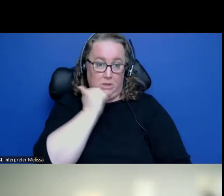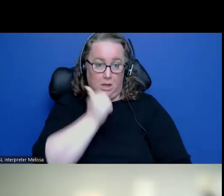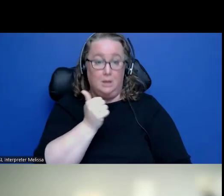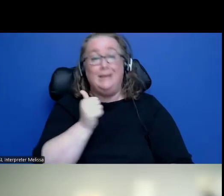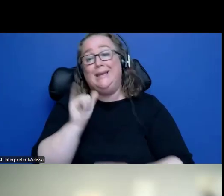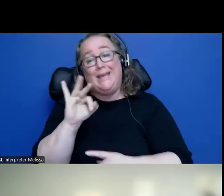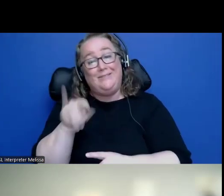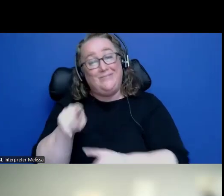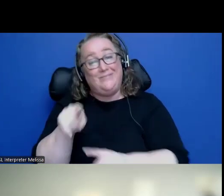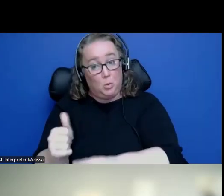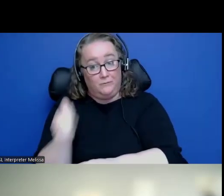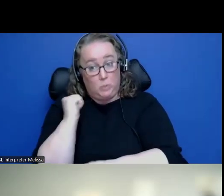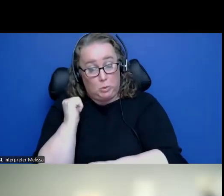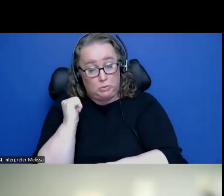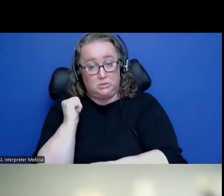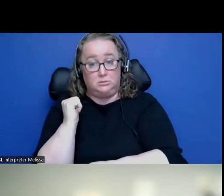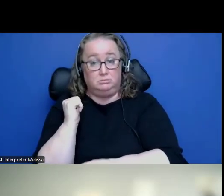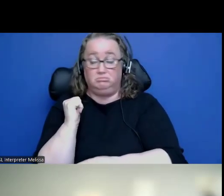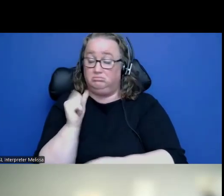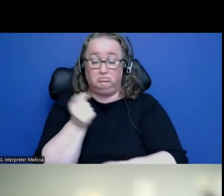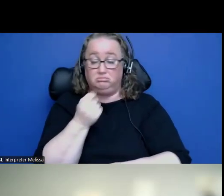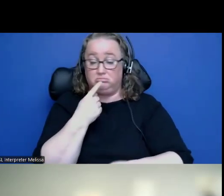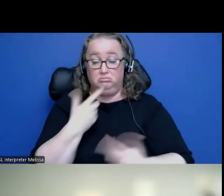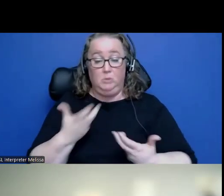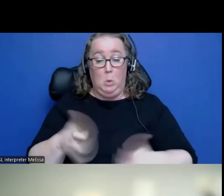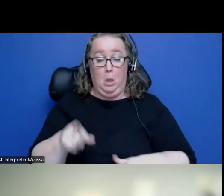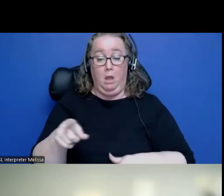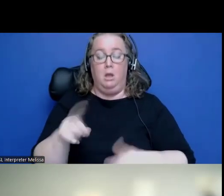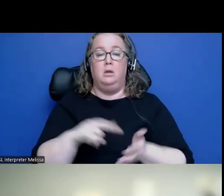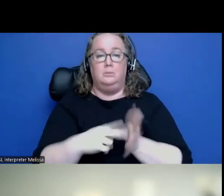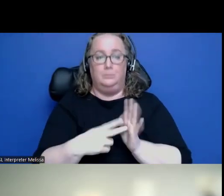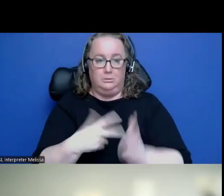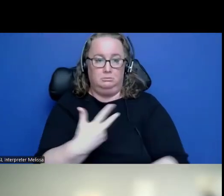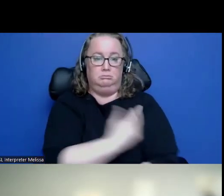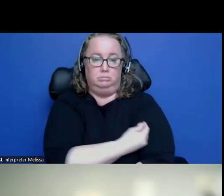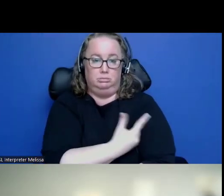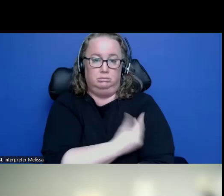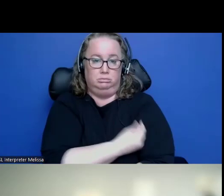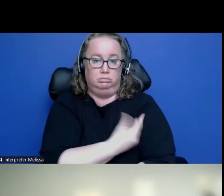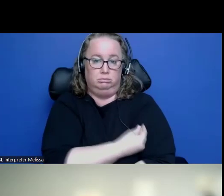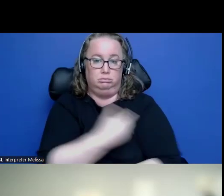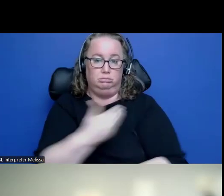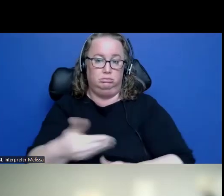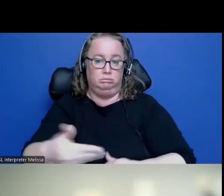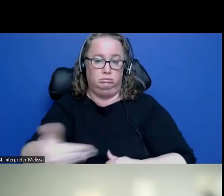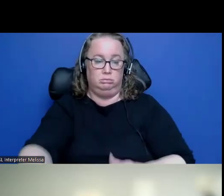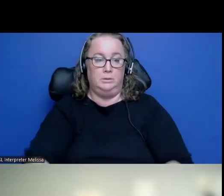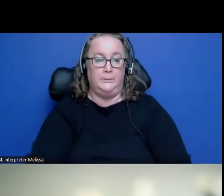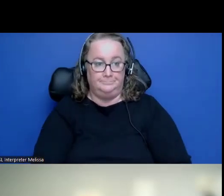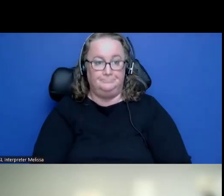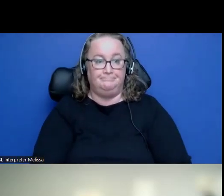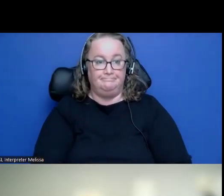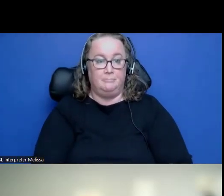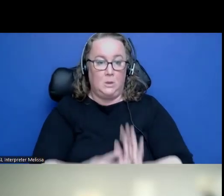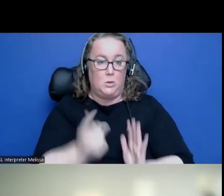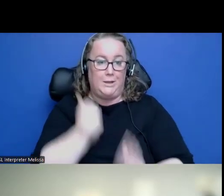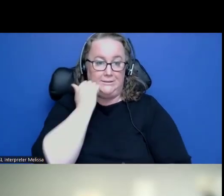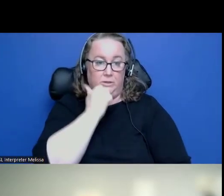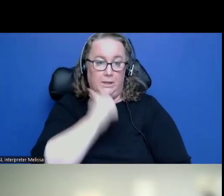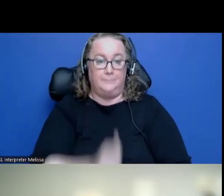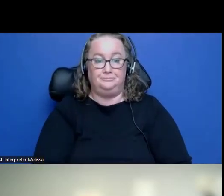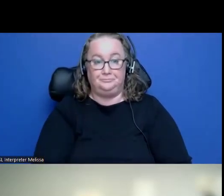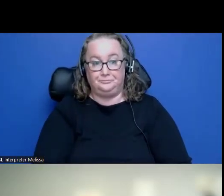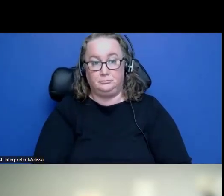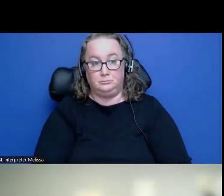he refused those tablets, intramuscular injections twice a day, per